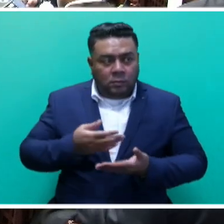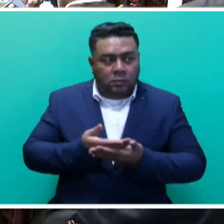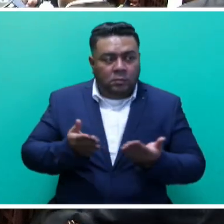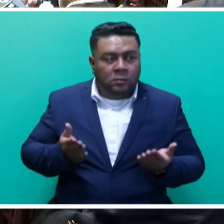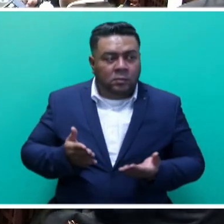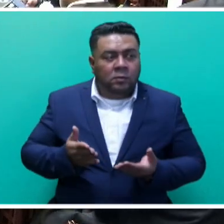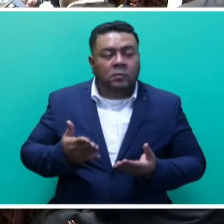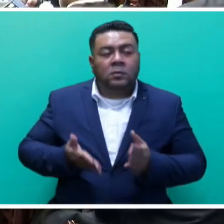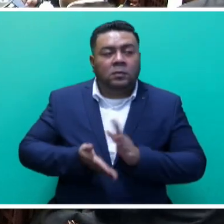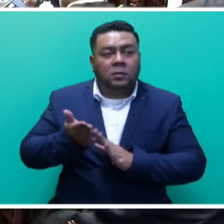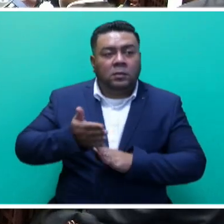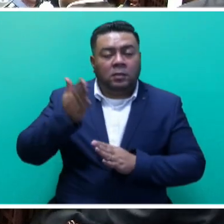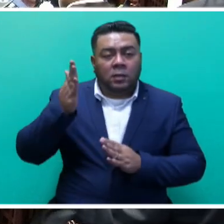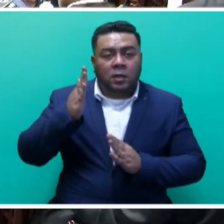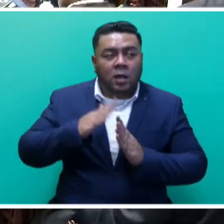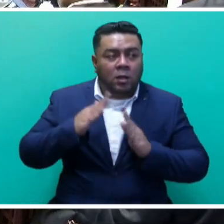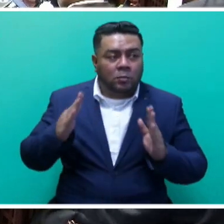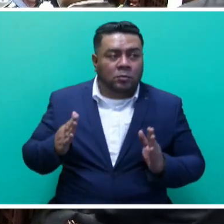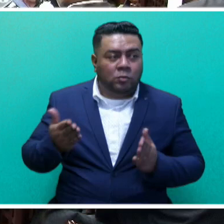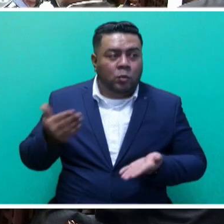of this August House to add my voice